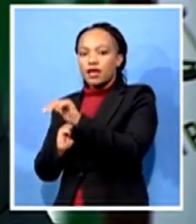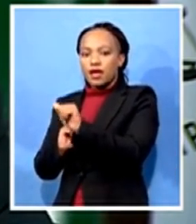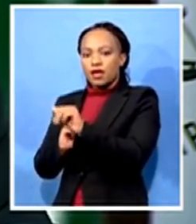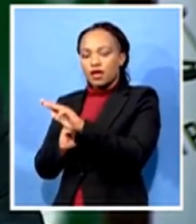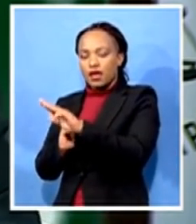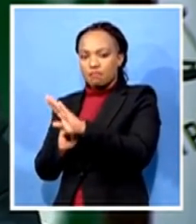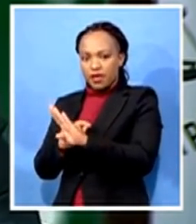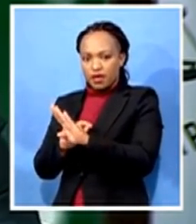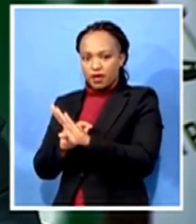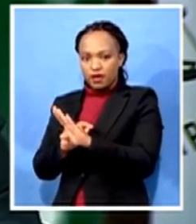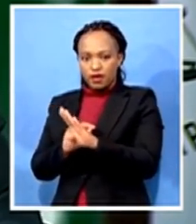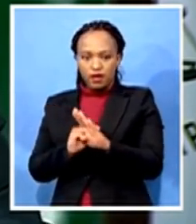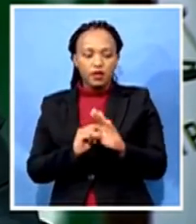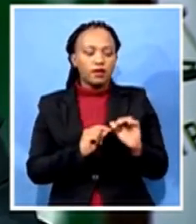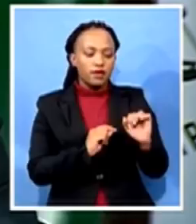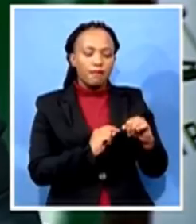So